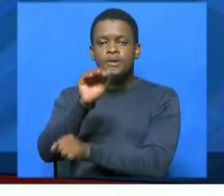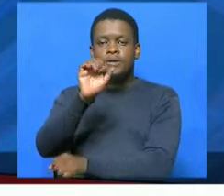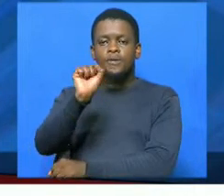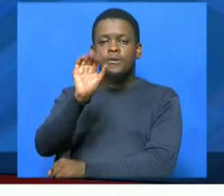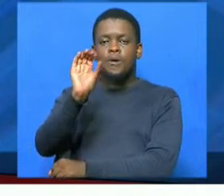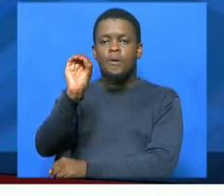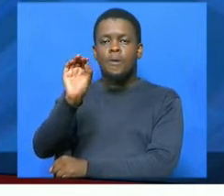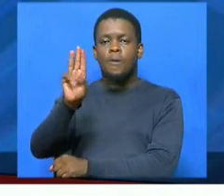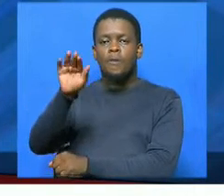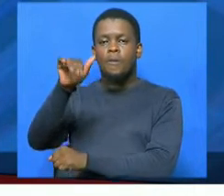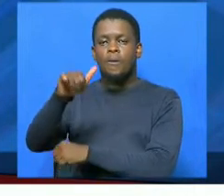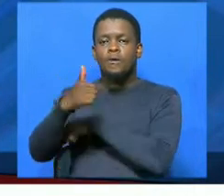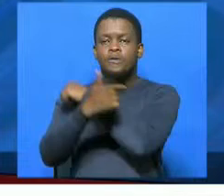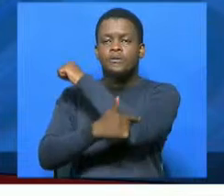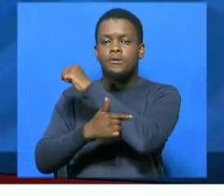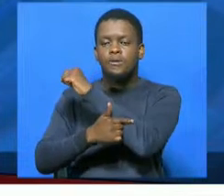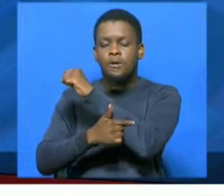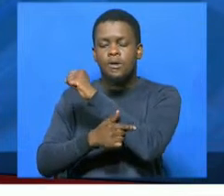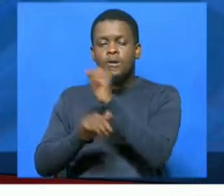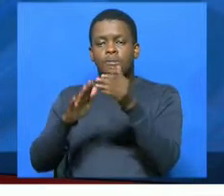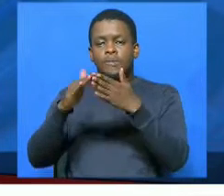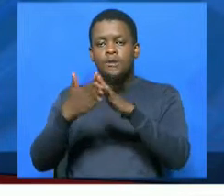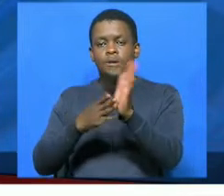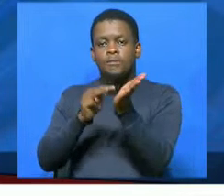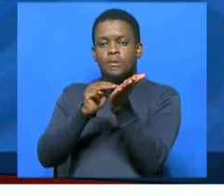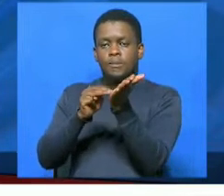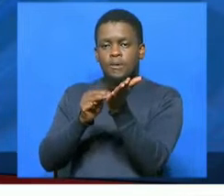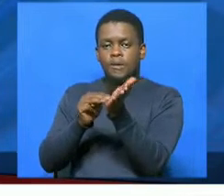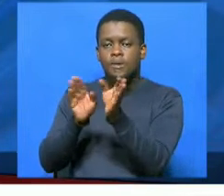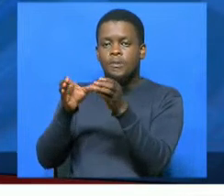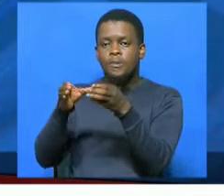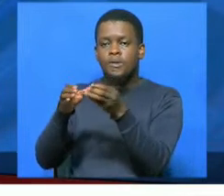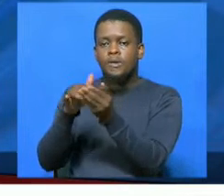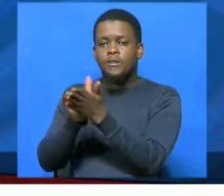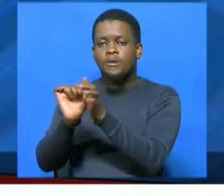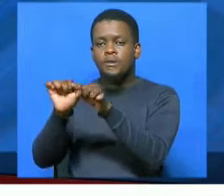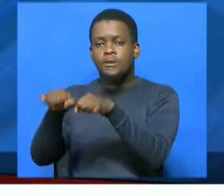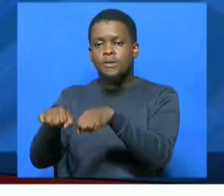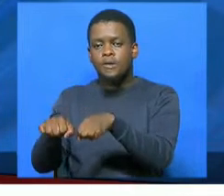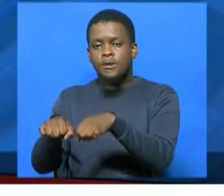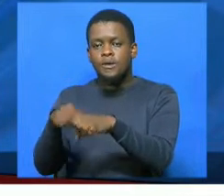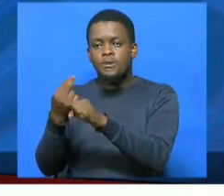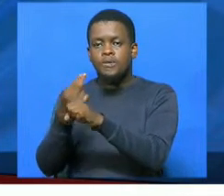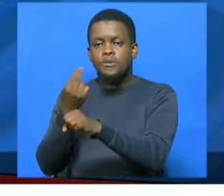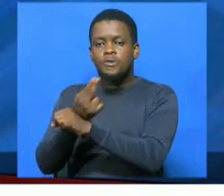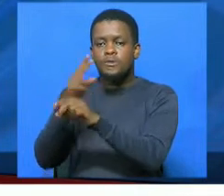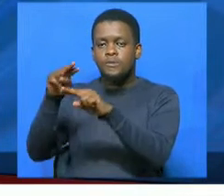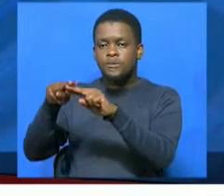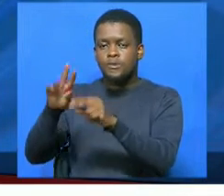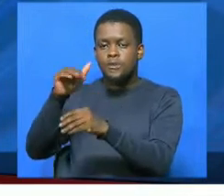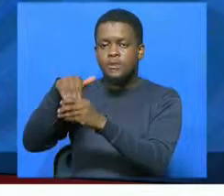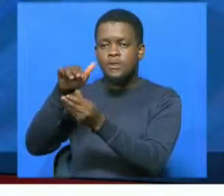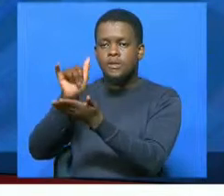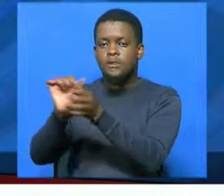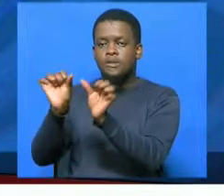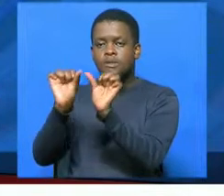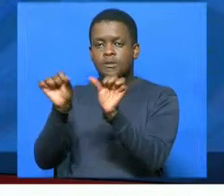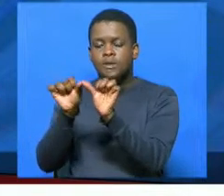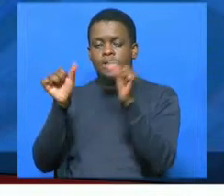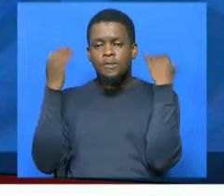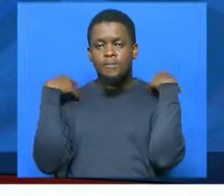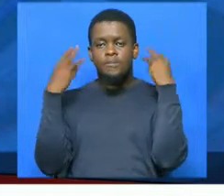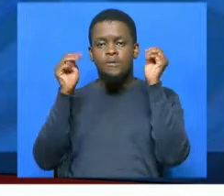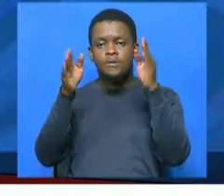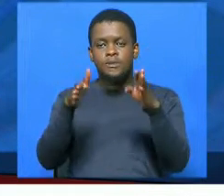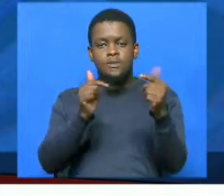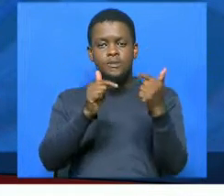chemical manufacturing hub using abundant sodium resources found in the area. Briefing the Minister of Trade and